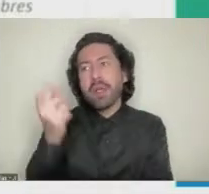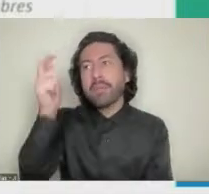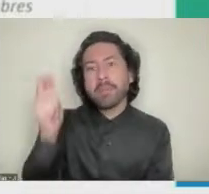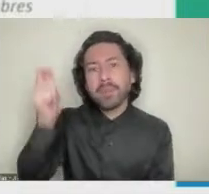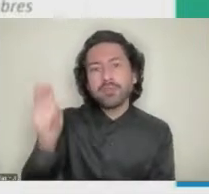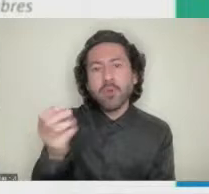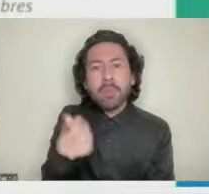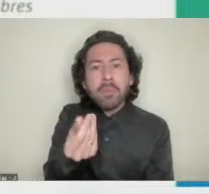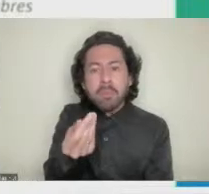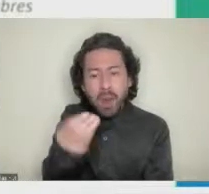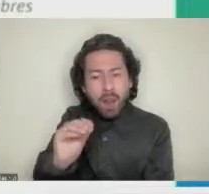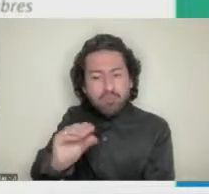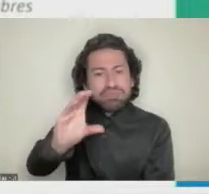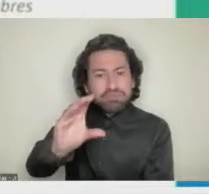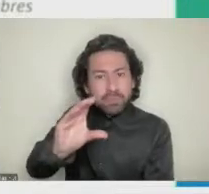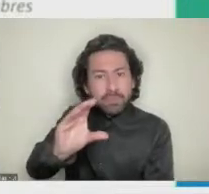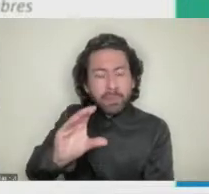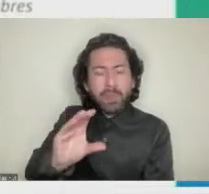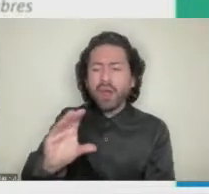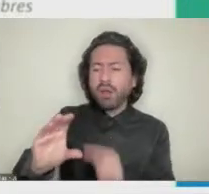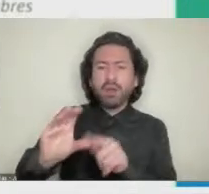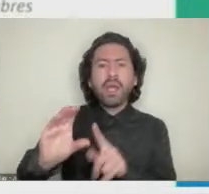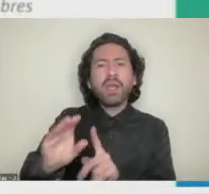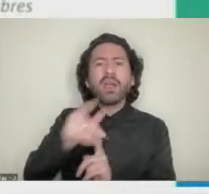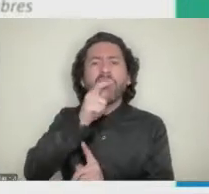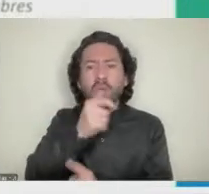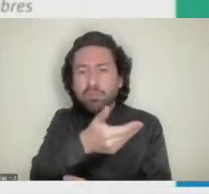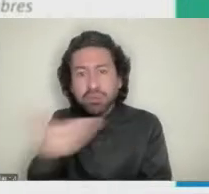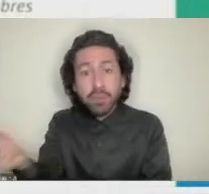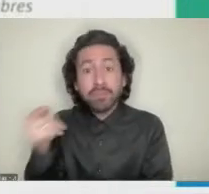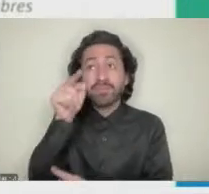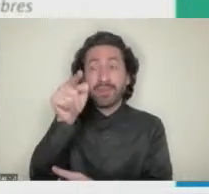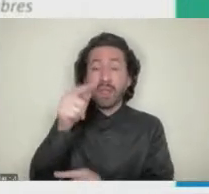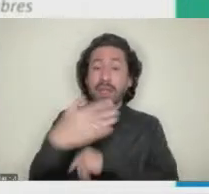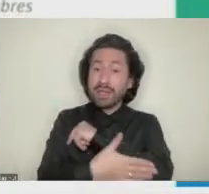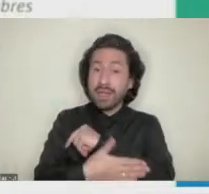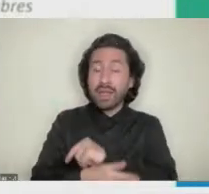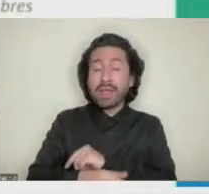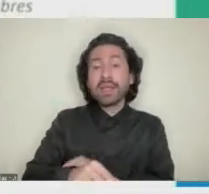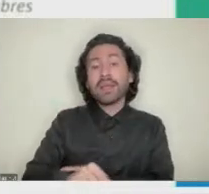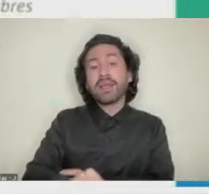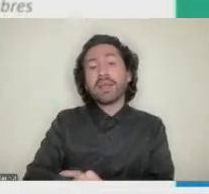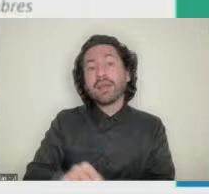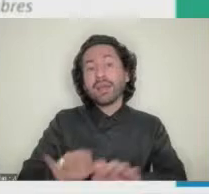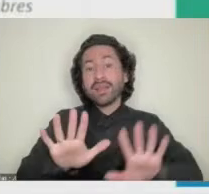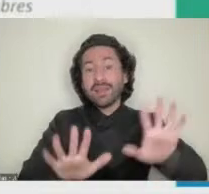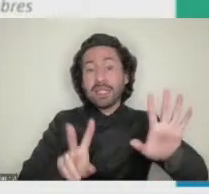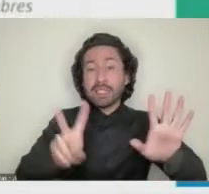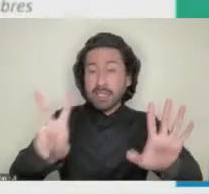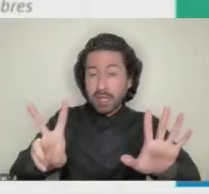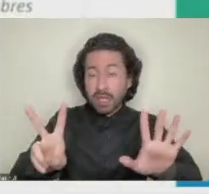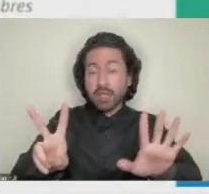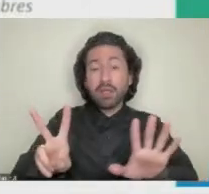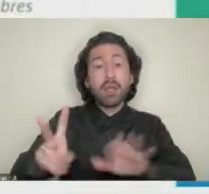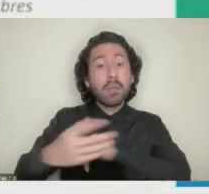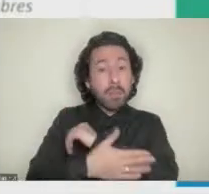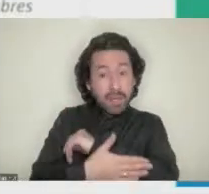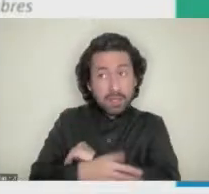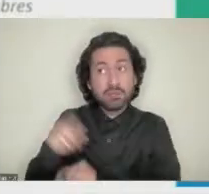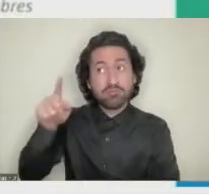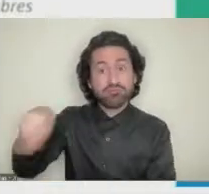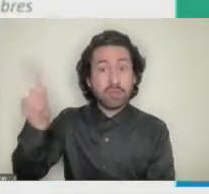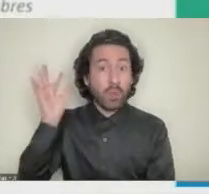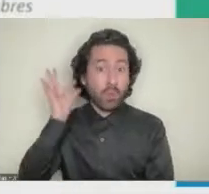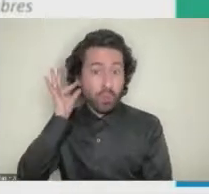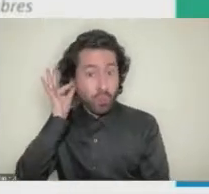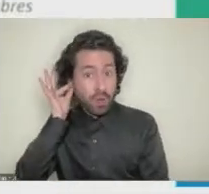inequality and dysfunction as to guarantee of pensions. But what happens with coverage in average? In 17 countries, 55%